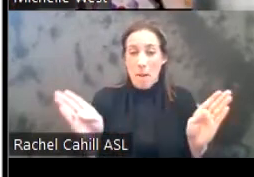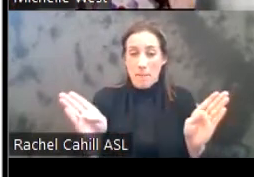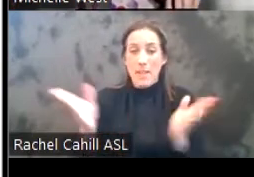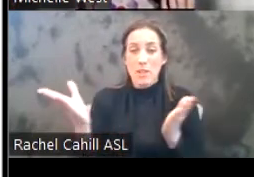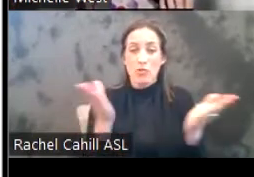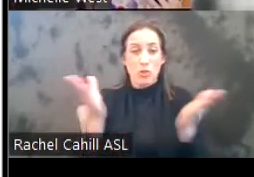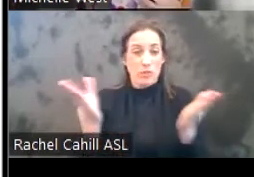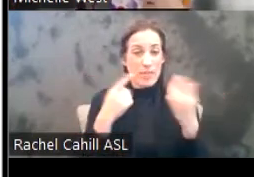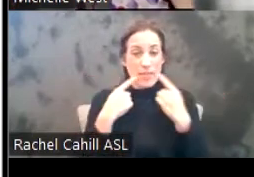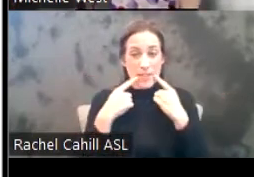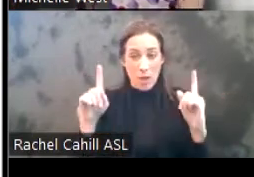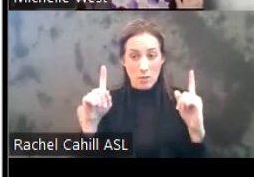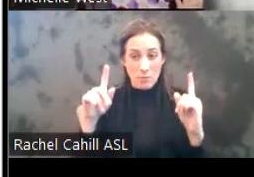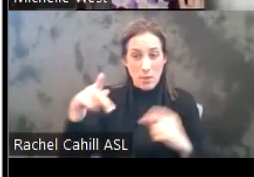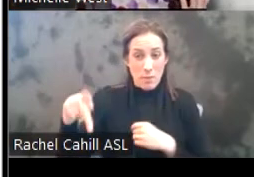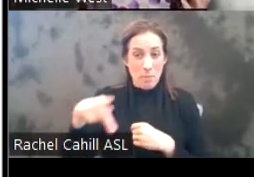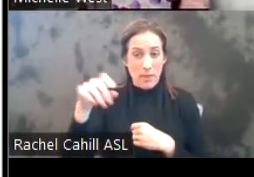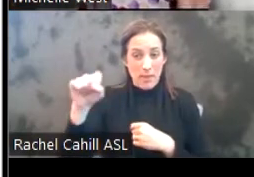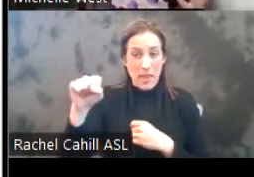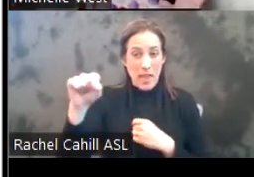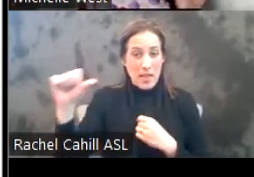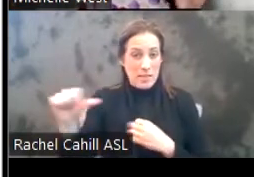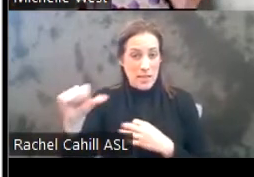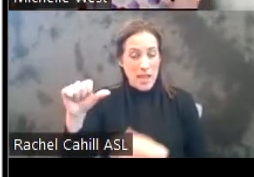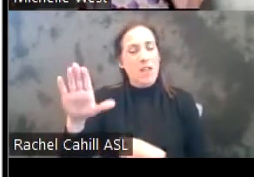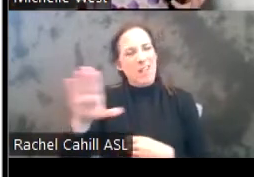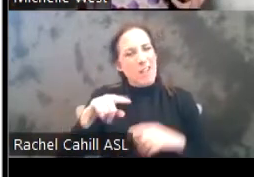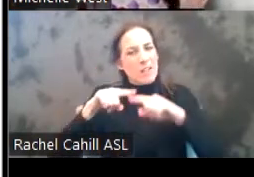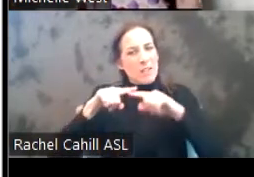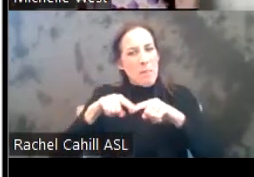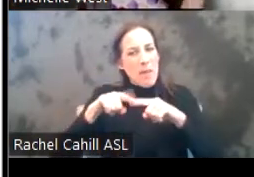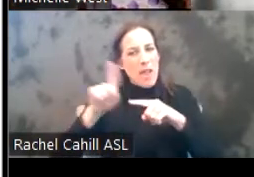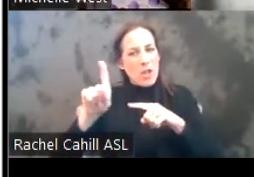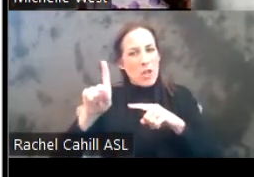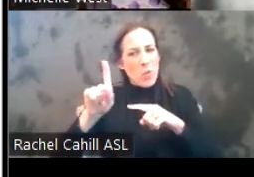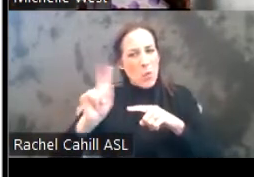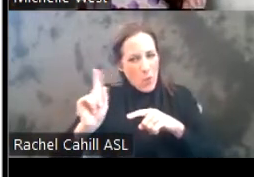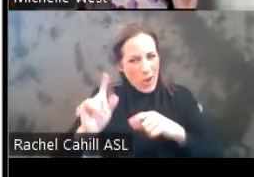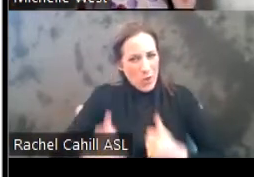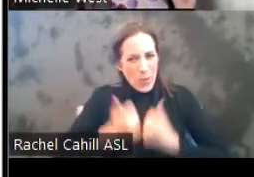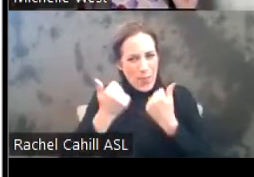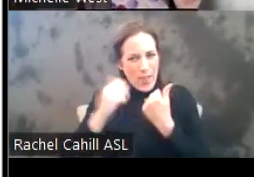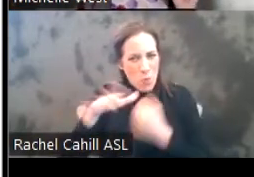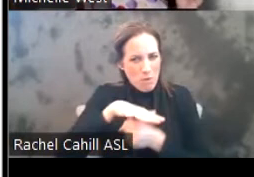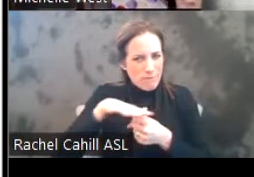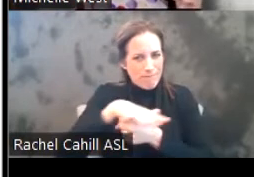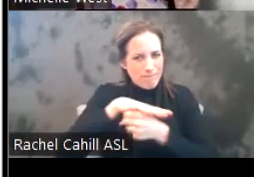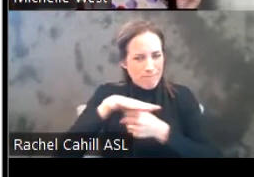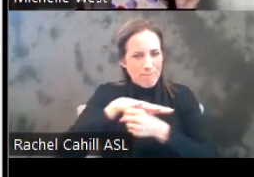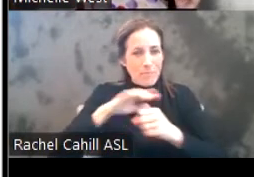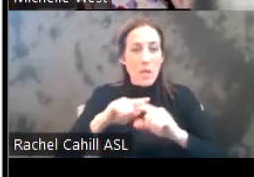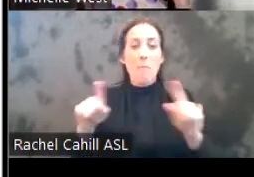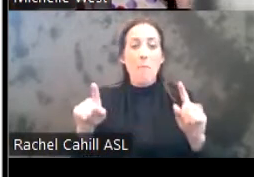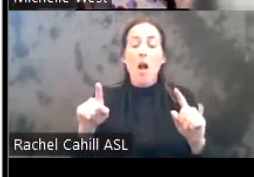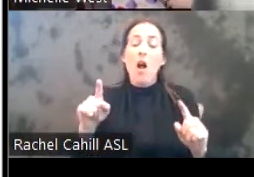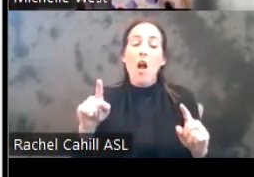PSAs are something that it depends on the area you're in. So you have to look into it. But you can go to,